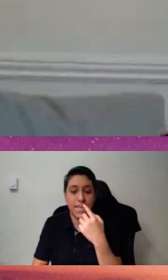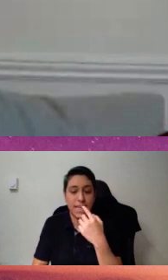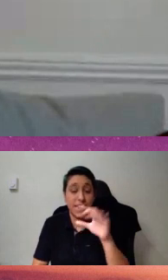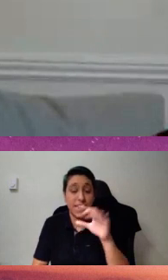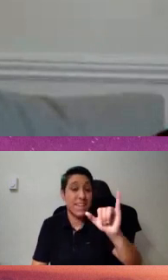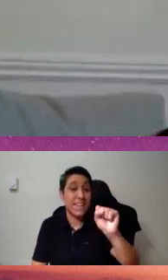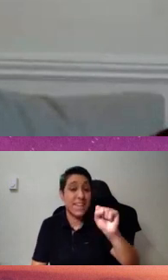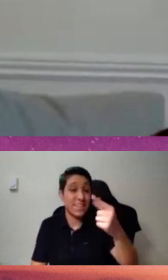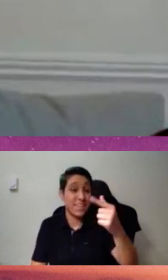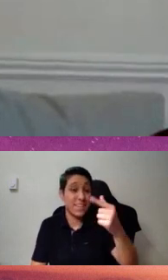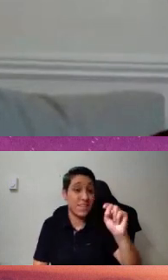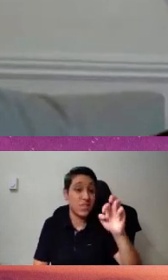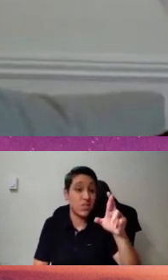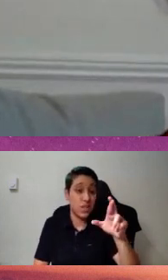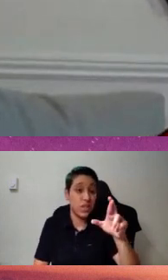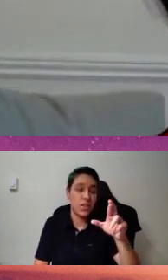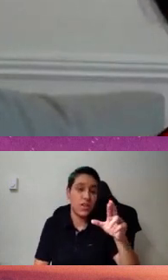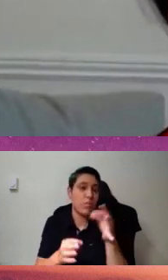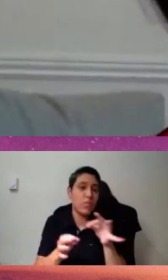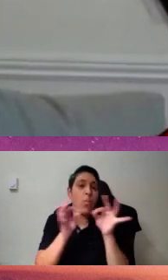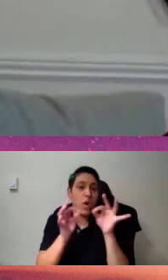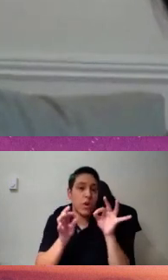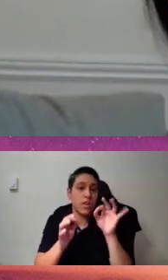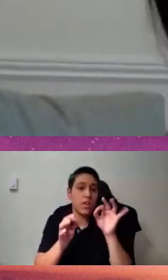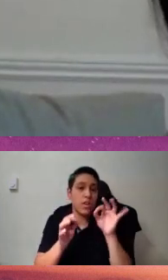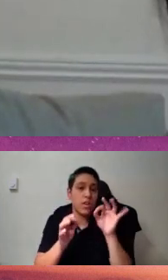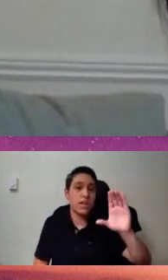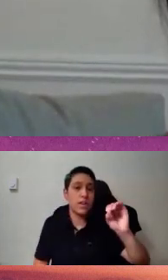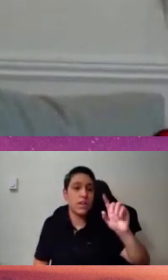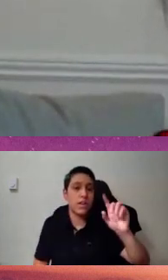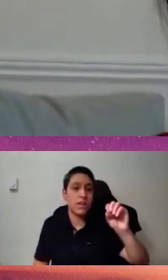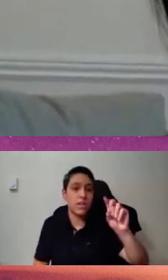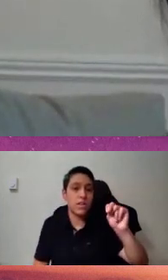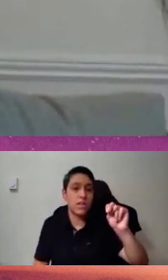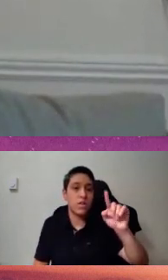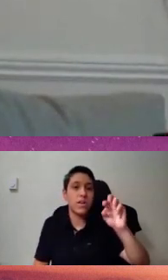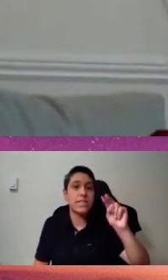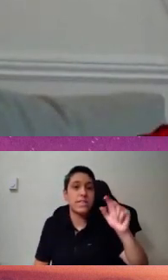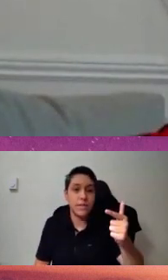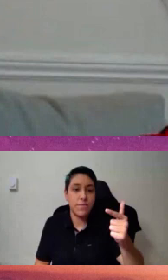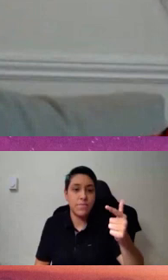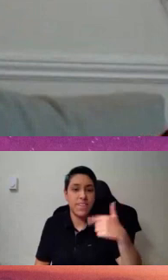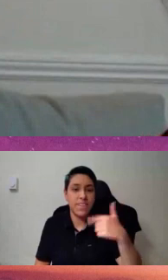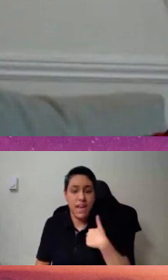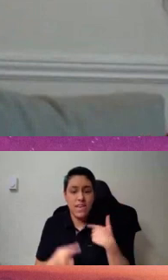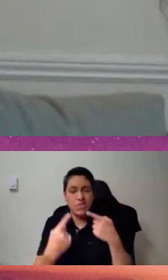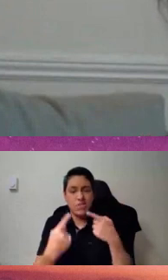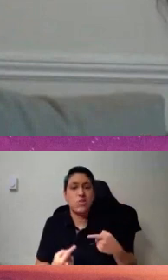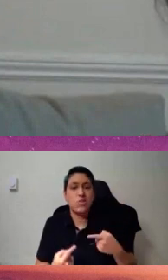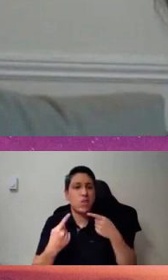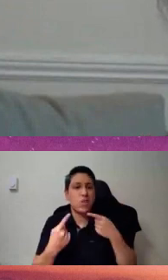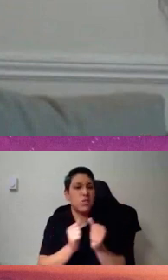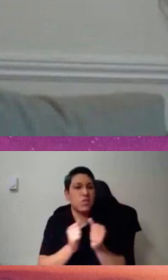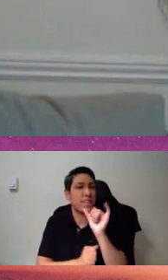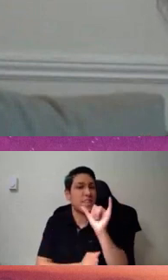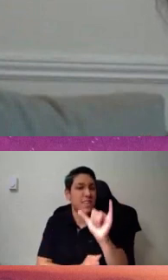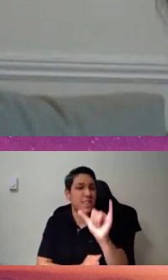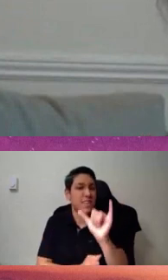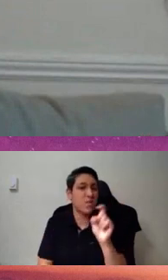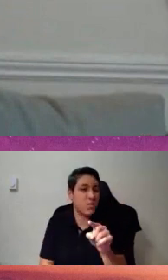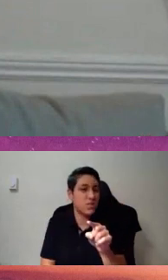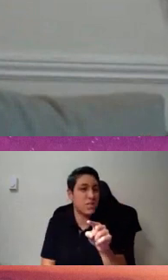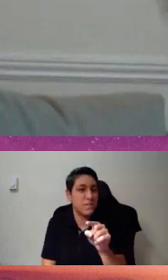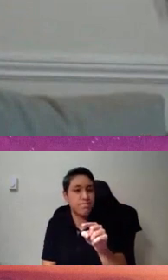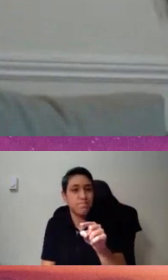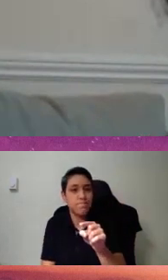And does it deserve to be liberated from colonialism? I kind of struggled with that question.